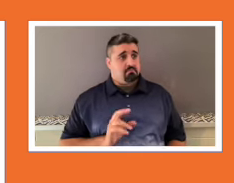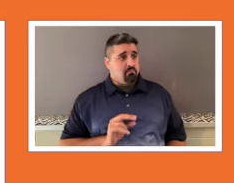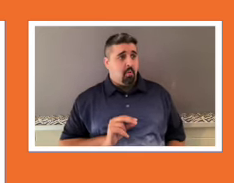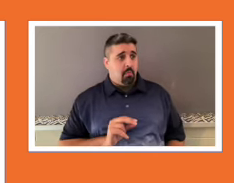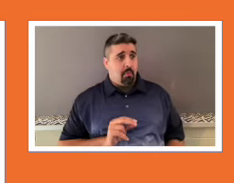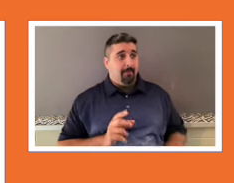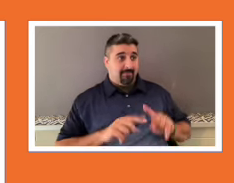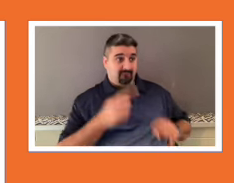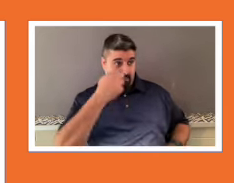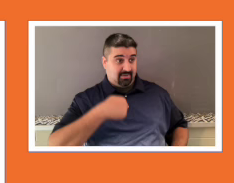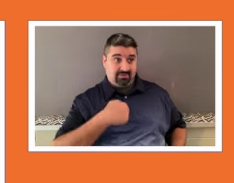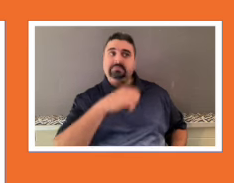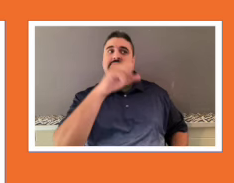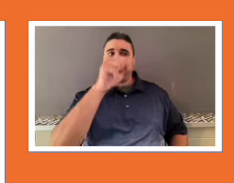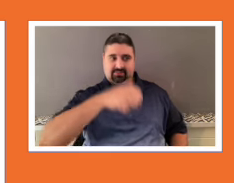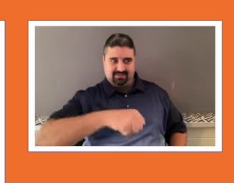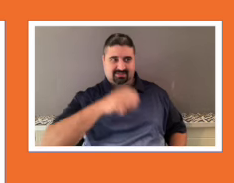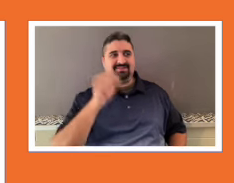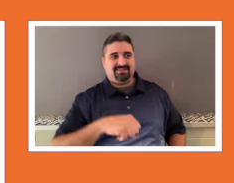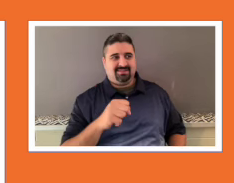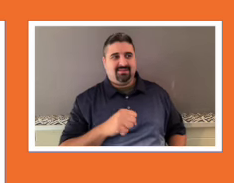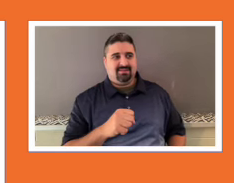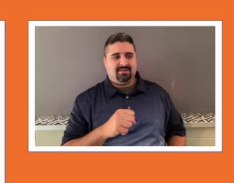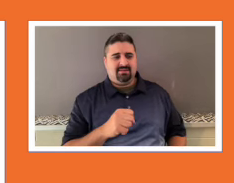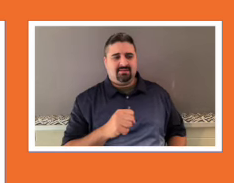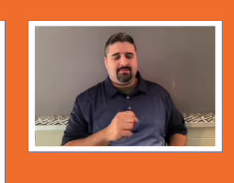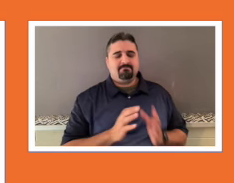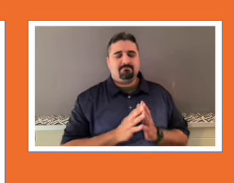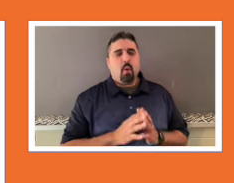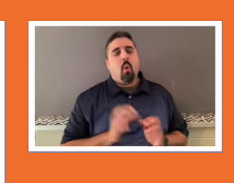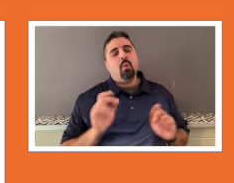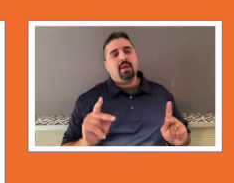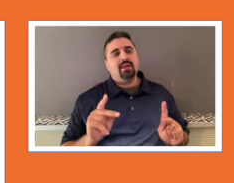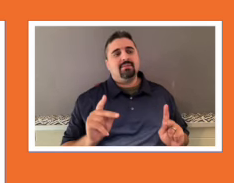said, but it might help me. Show me Fang.